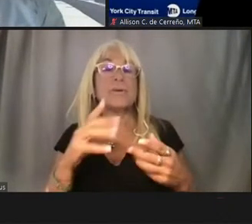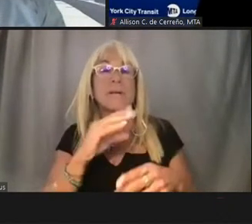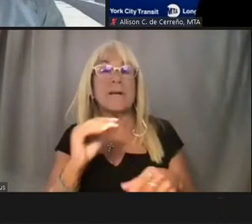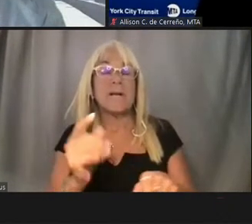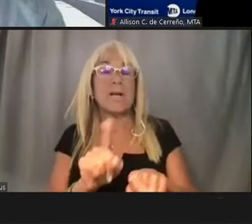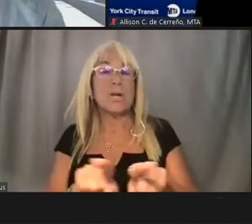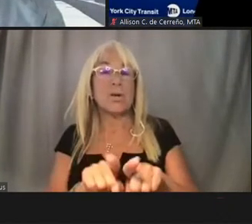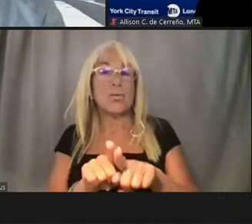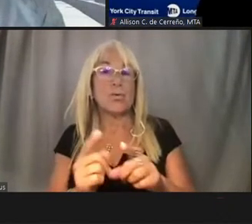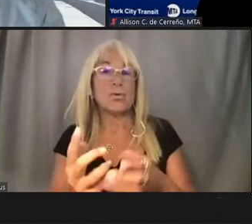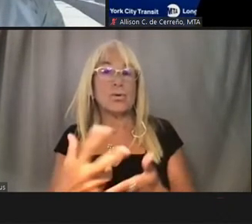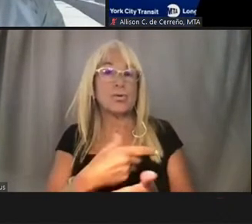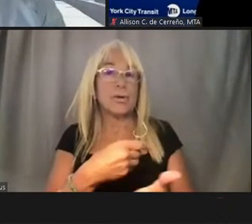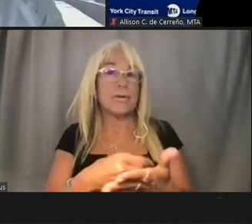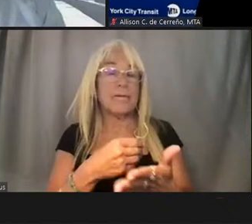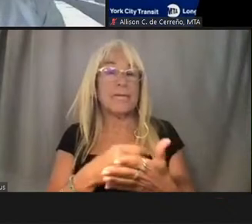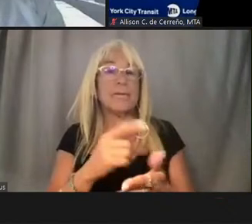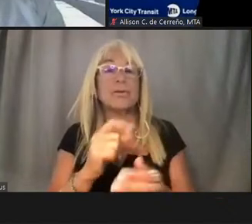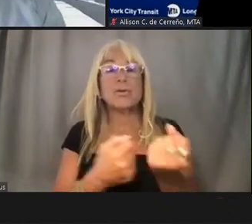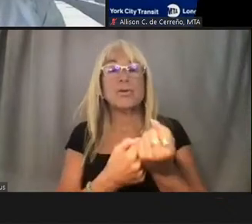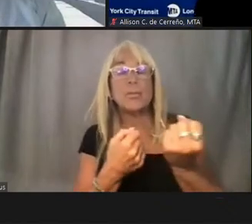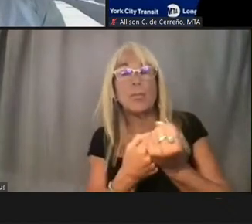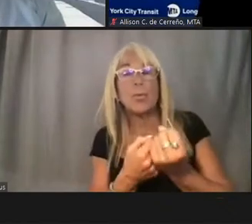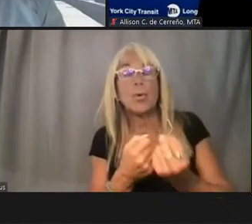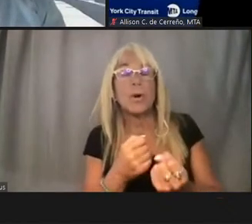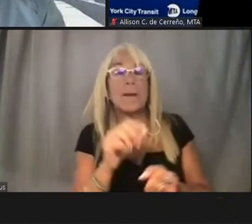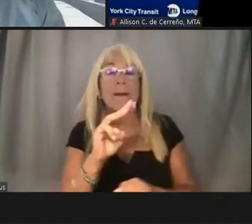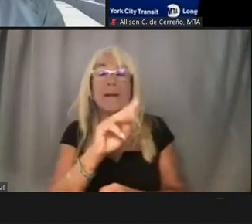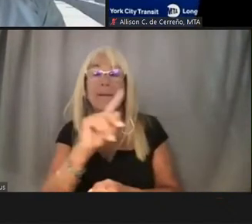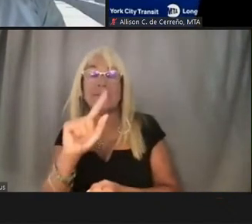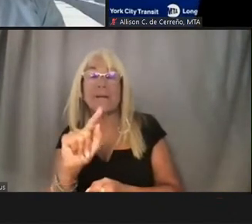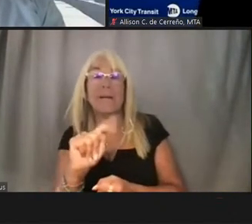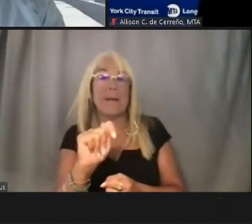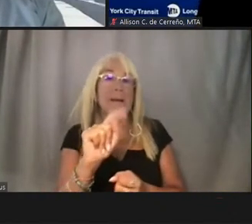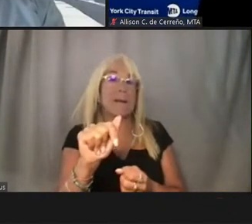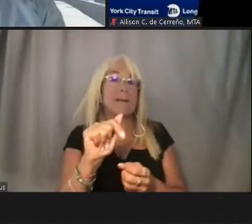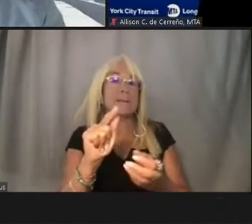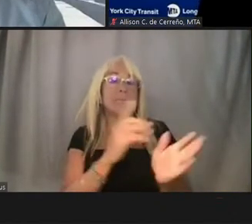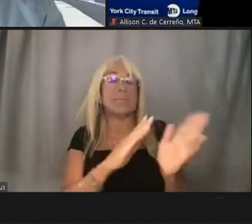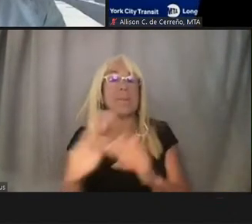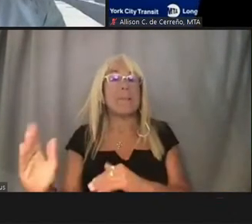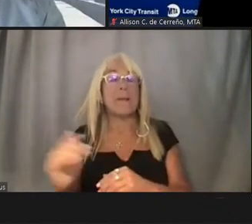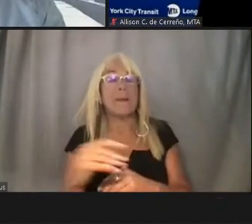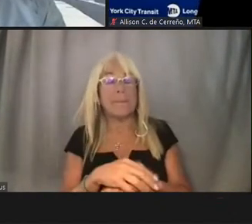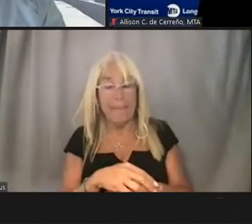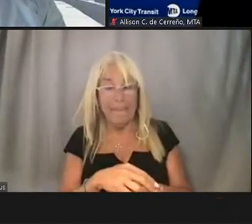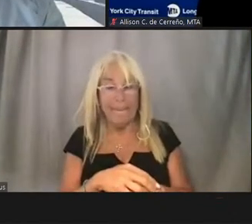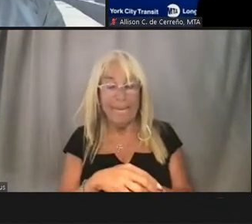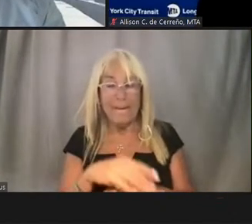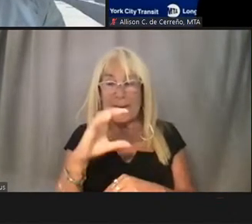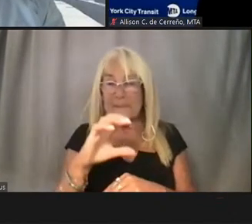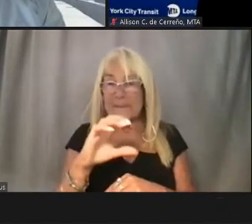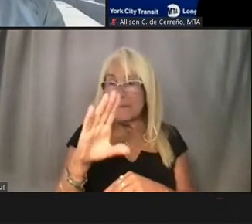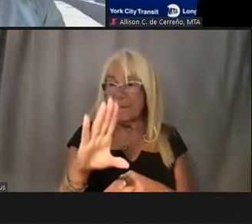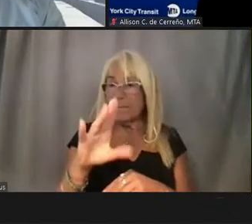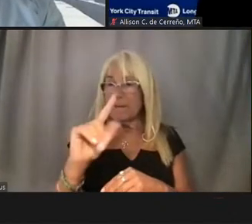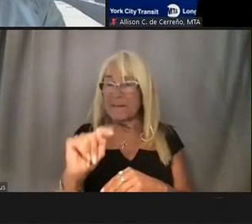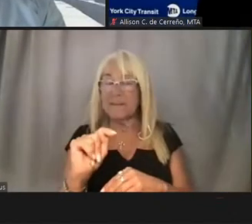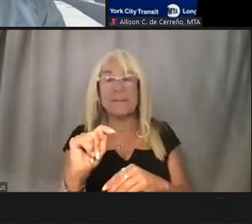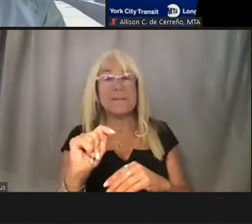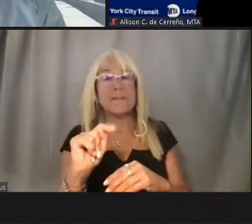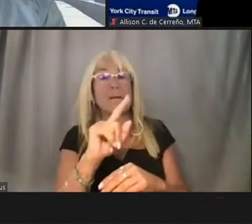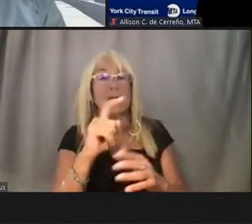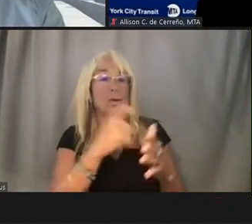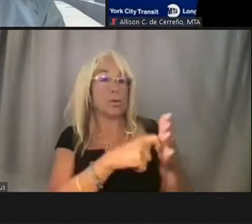critical to supporting the mta's capital plan our recent report reinforced the importance of CBD tolling Revenue to ensure the